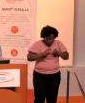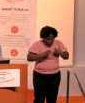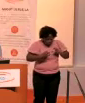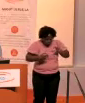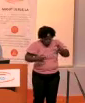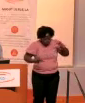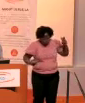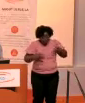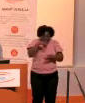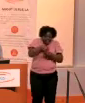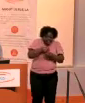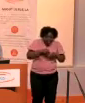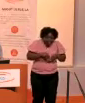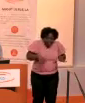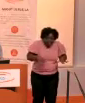this condition.